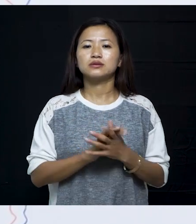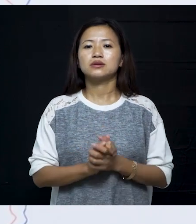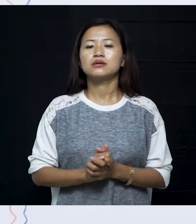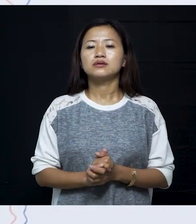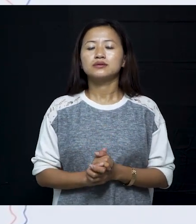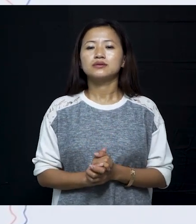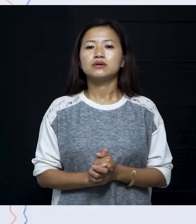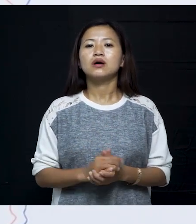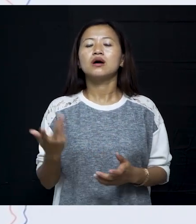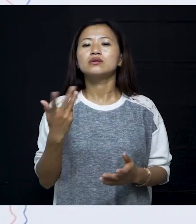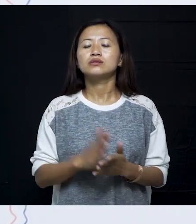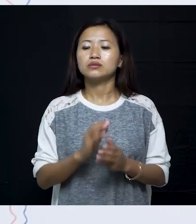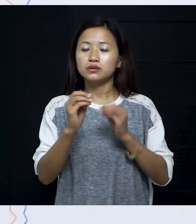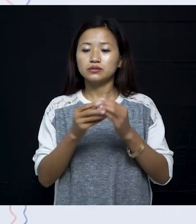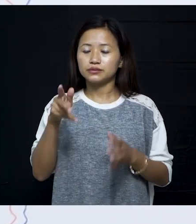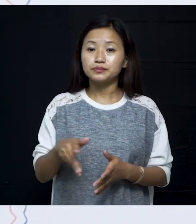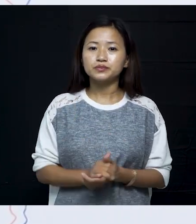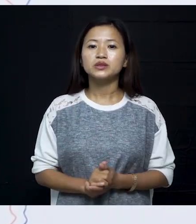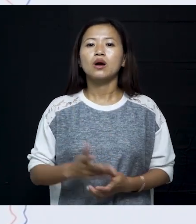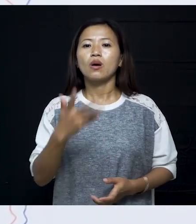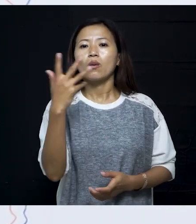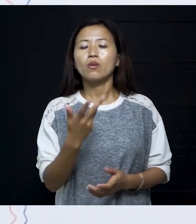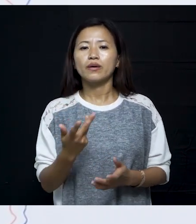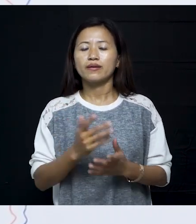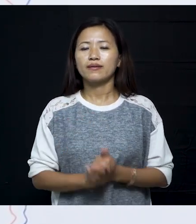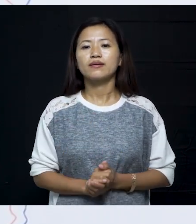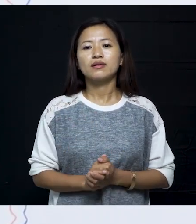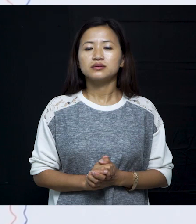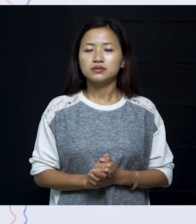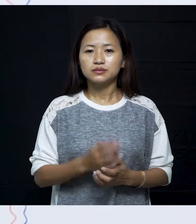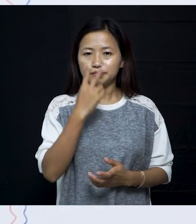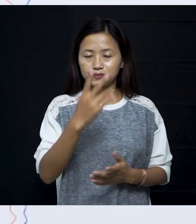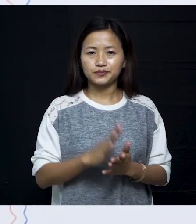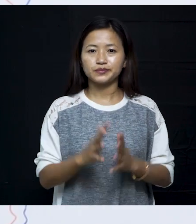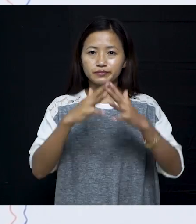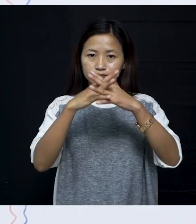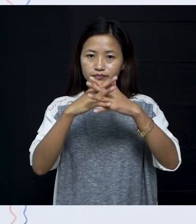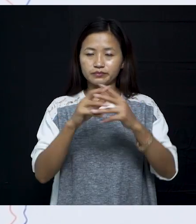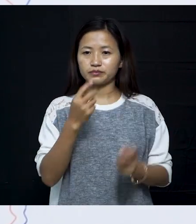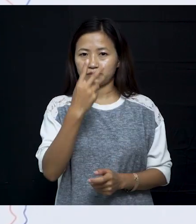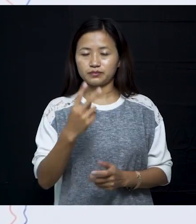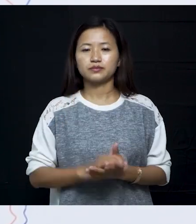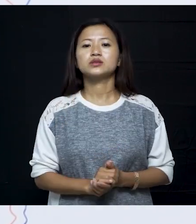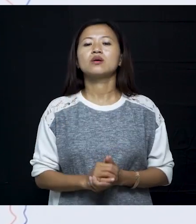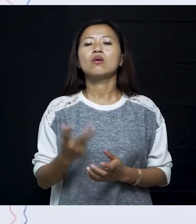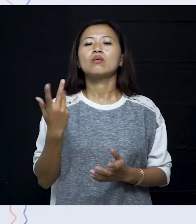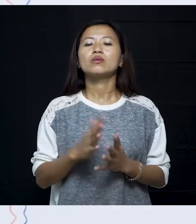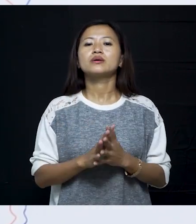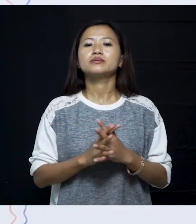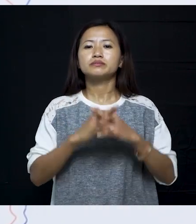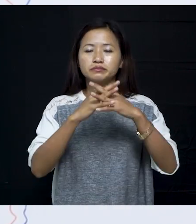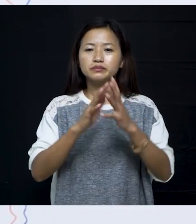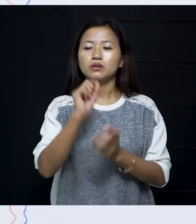as a starters, how do we go about with it? And why? Let's take a look at the W here. Why do we write posters?